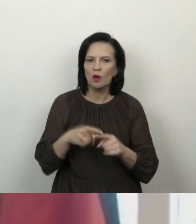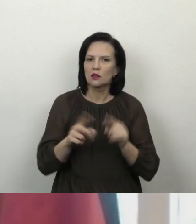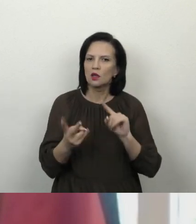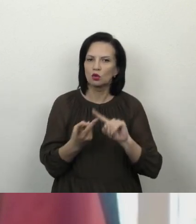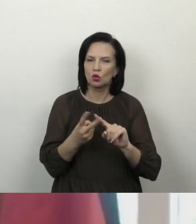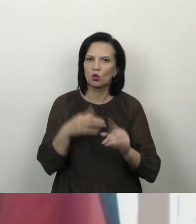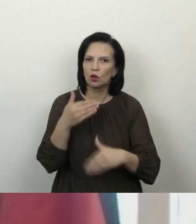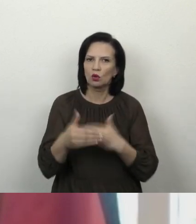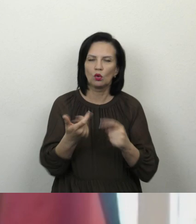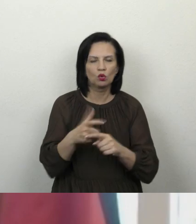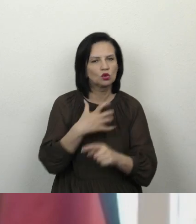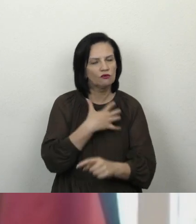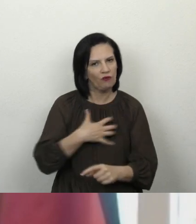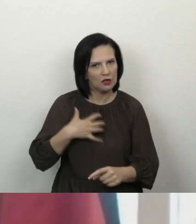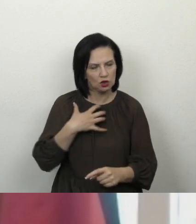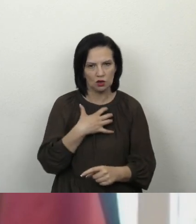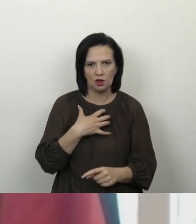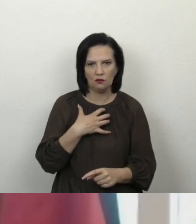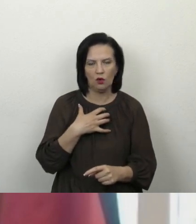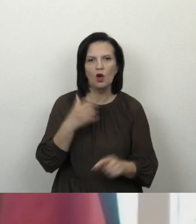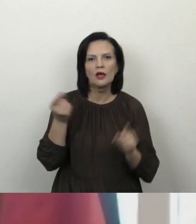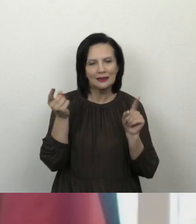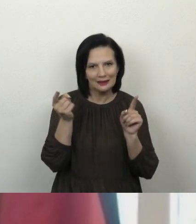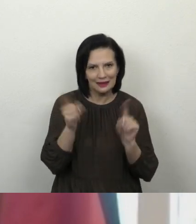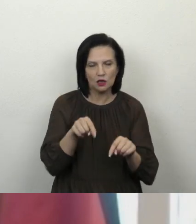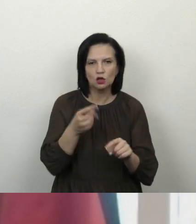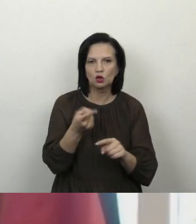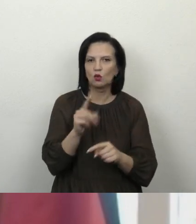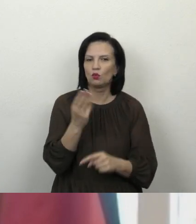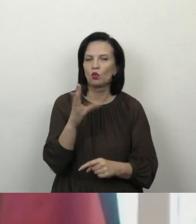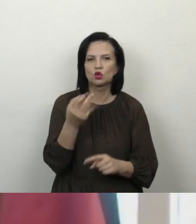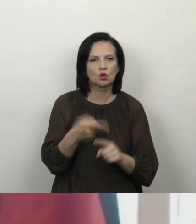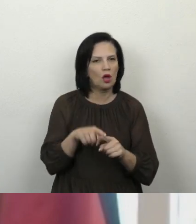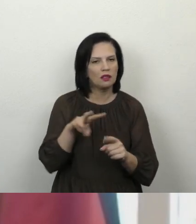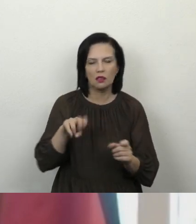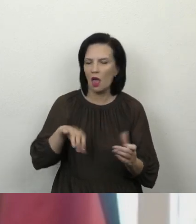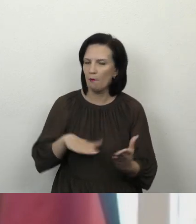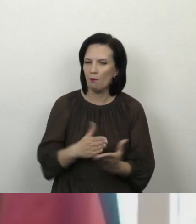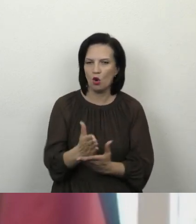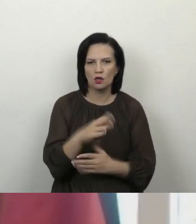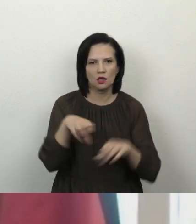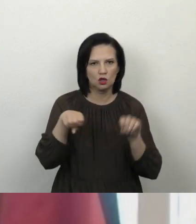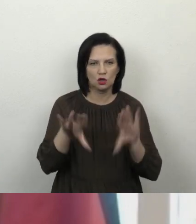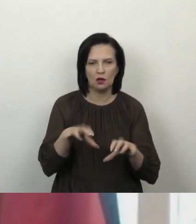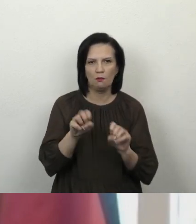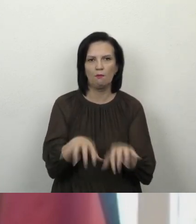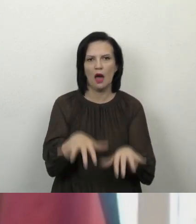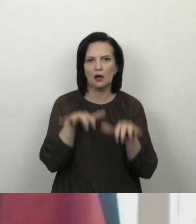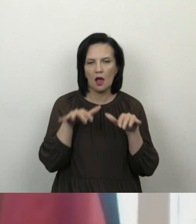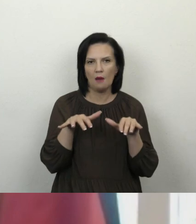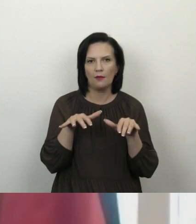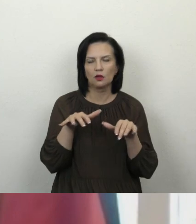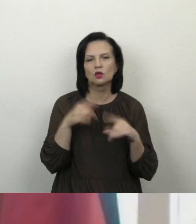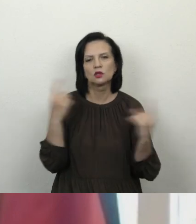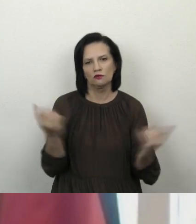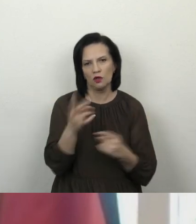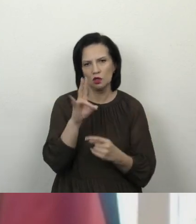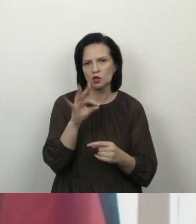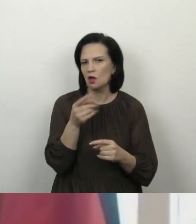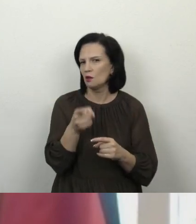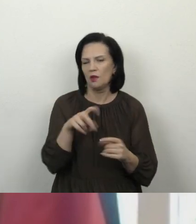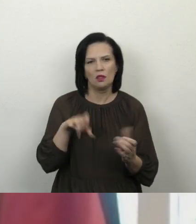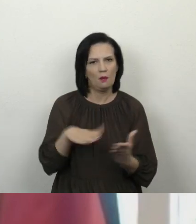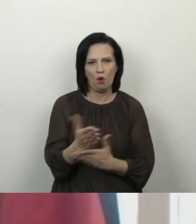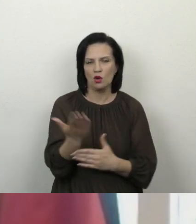important, it's no political decision of the parliament. Well, of course, they are politicians, so they keep this in